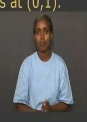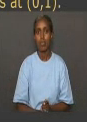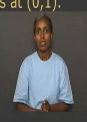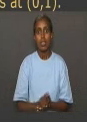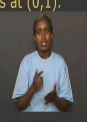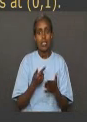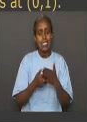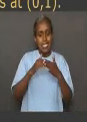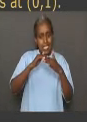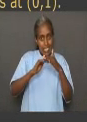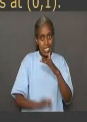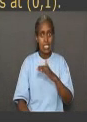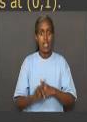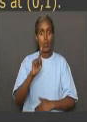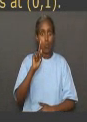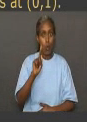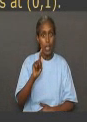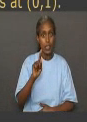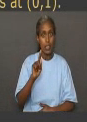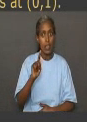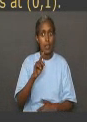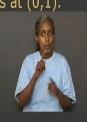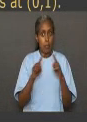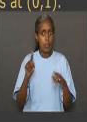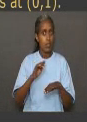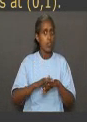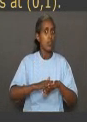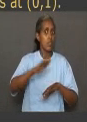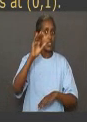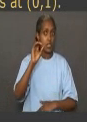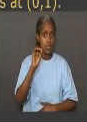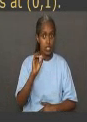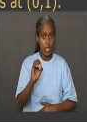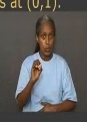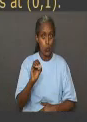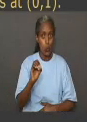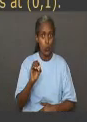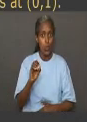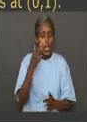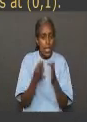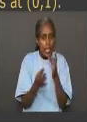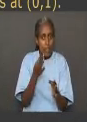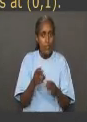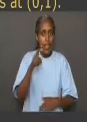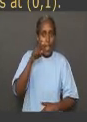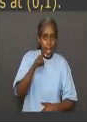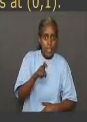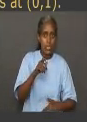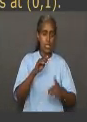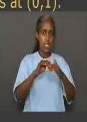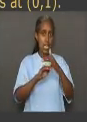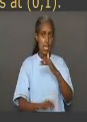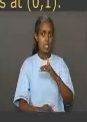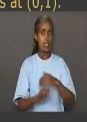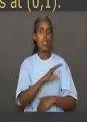It is less than 1 but greater than 0 if x is less